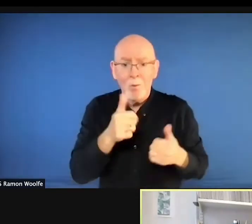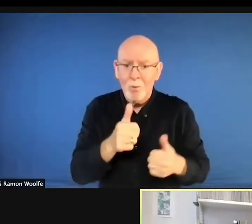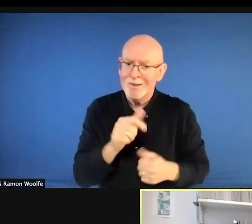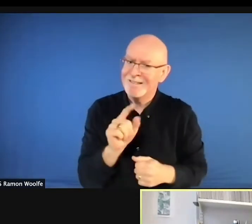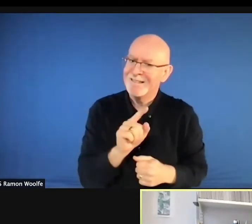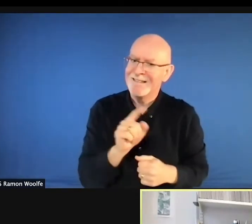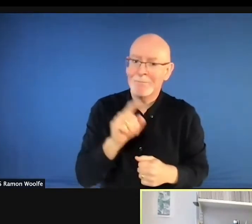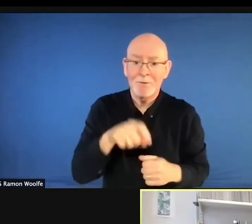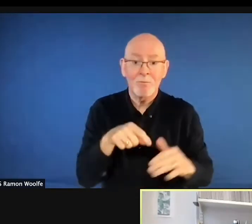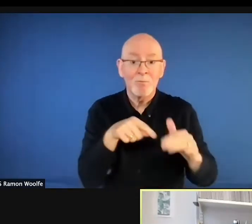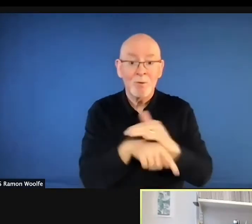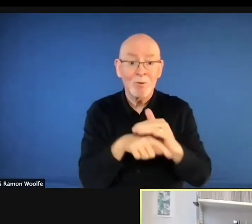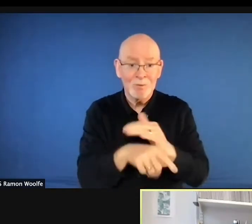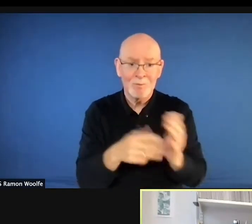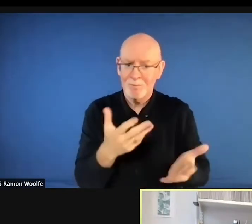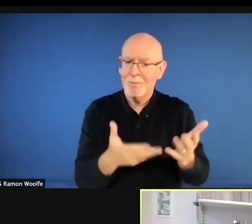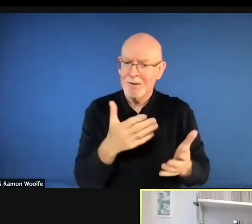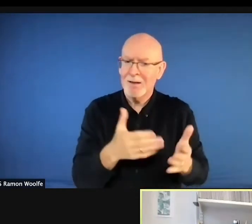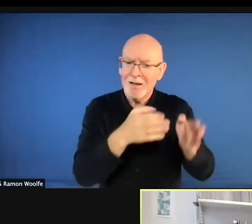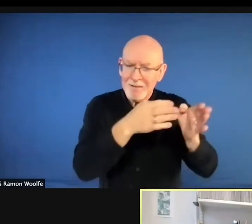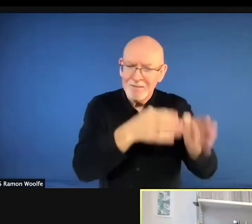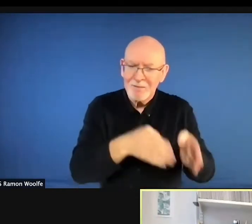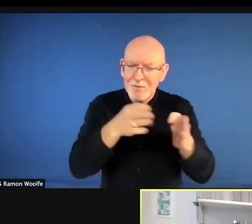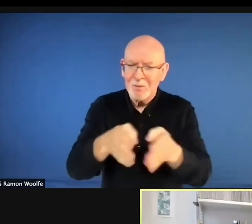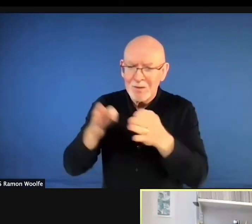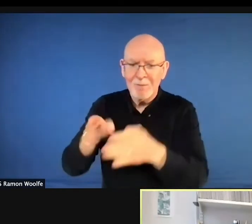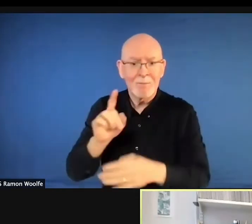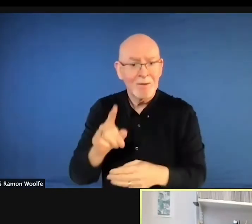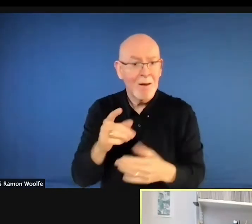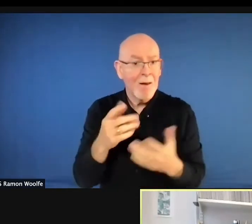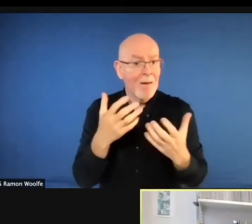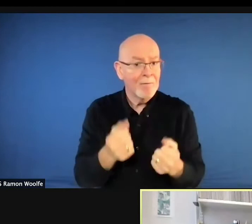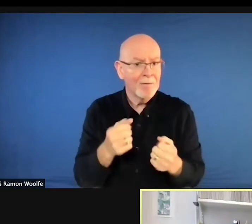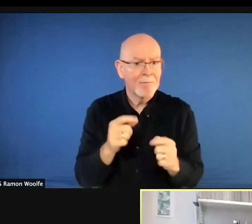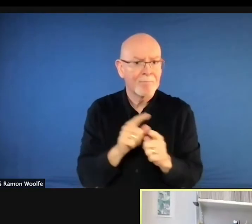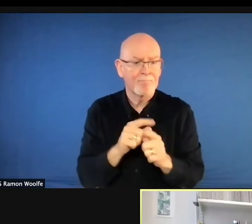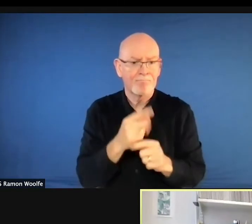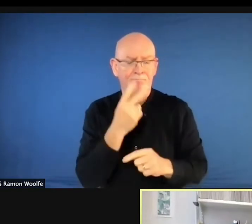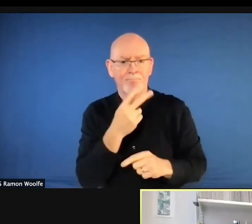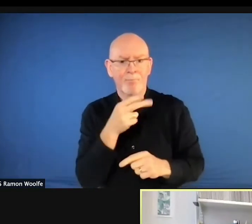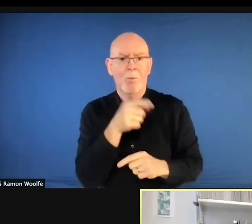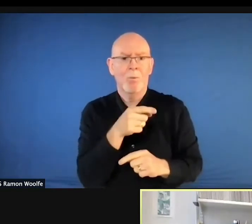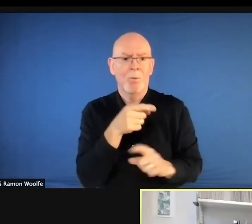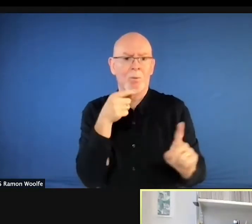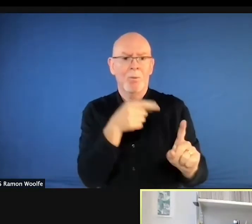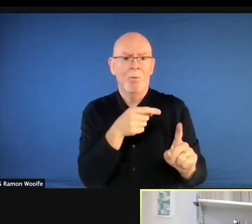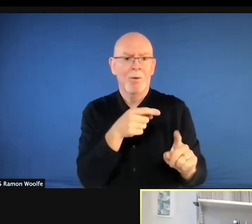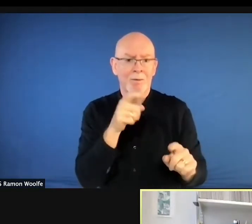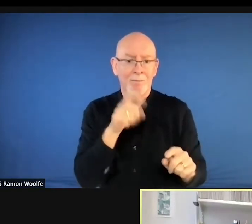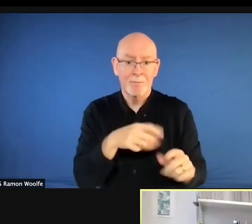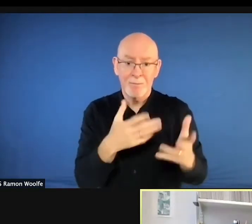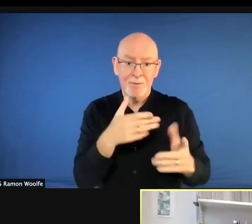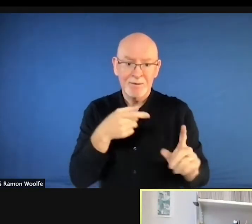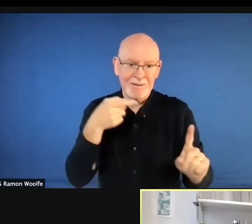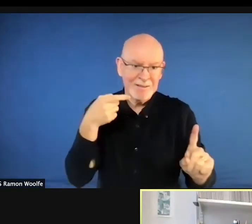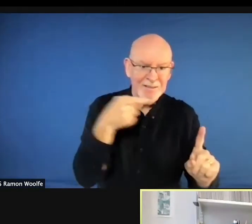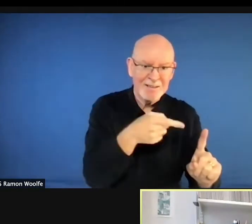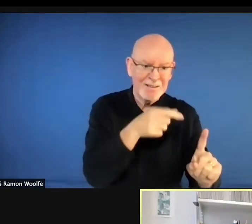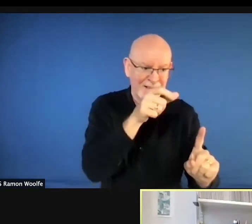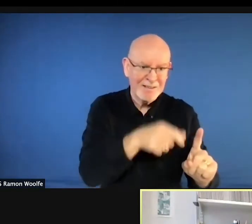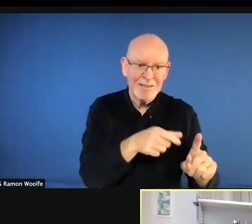their persecutors know where humanitarian actors are operating, and that can even be the case with satellite imagery.